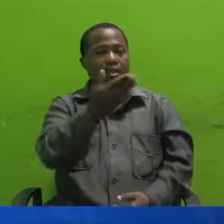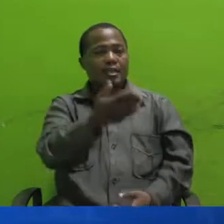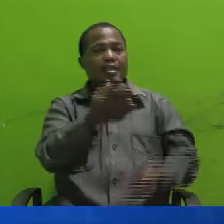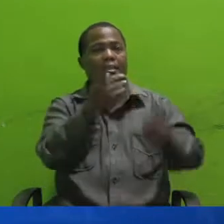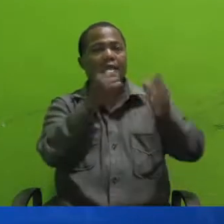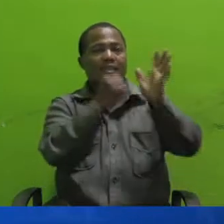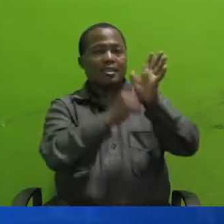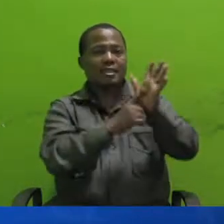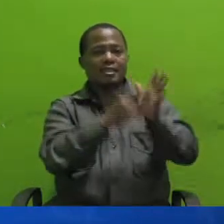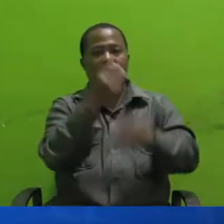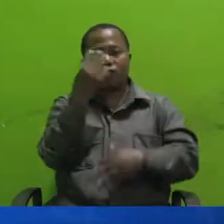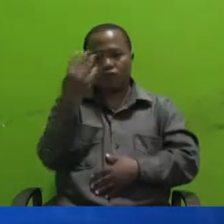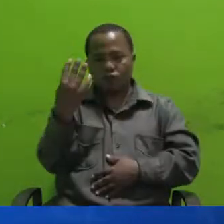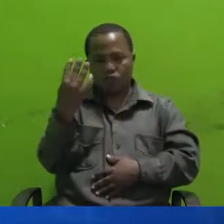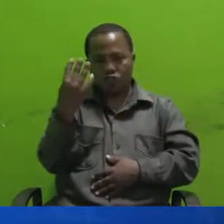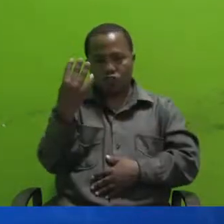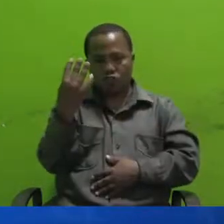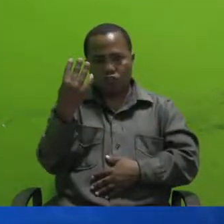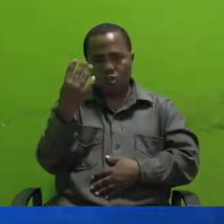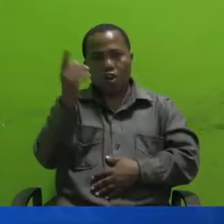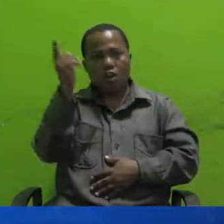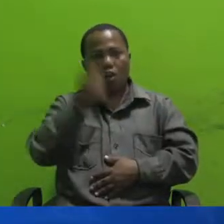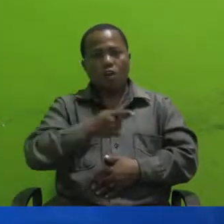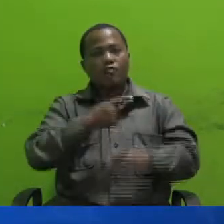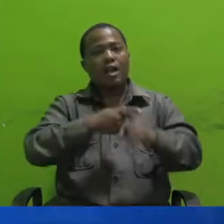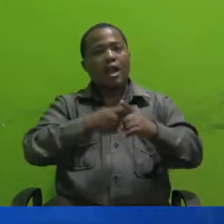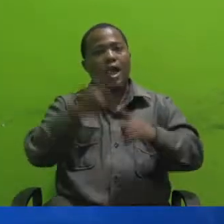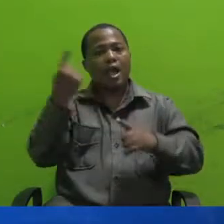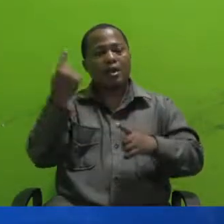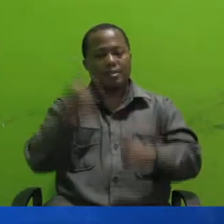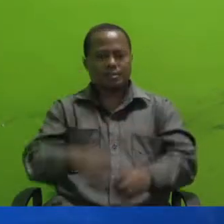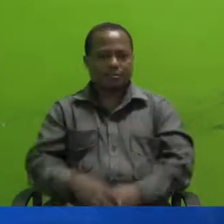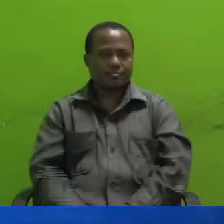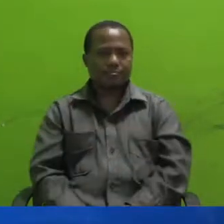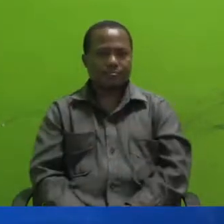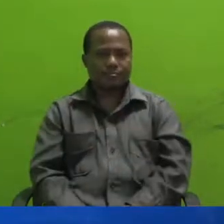here is 64 over 100.